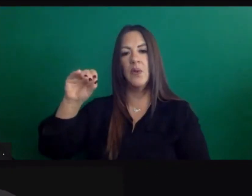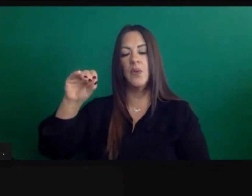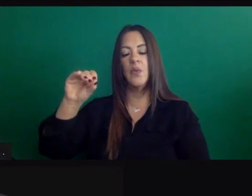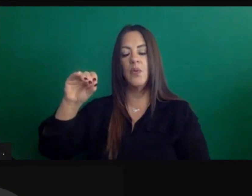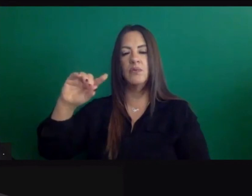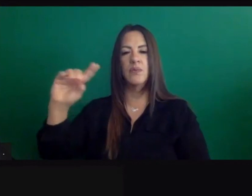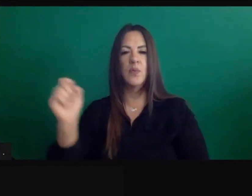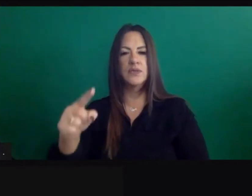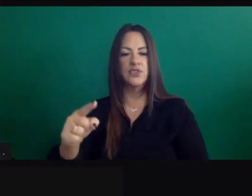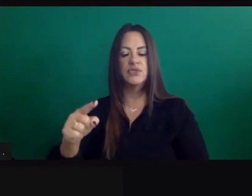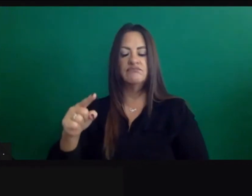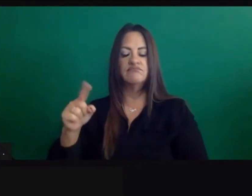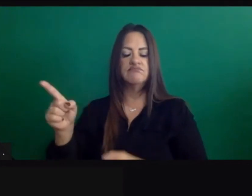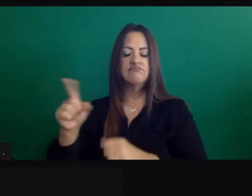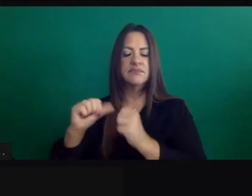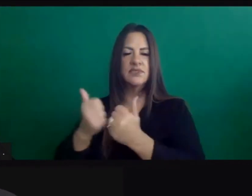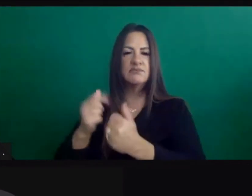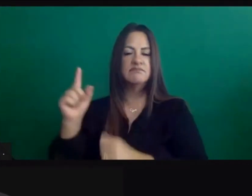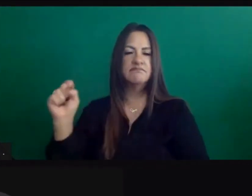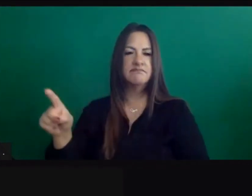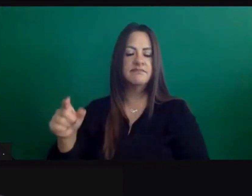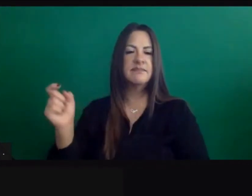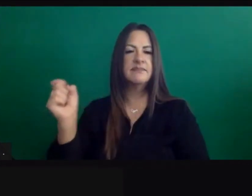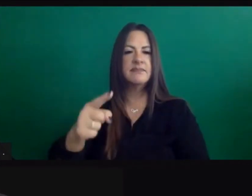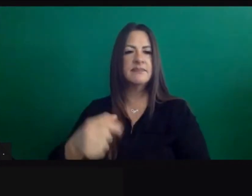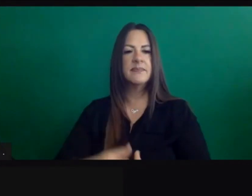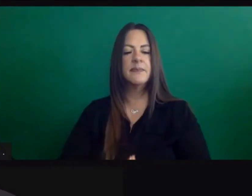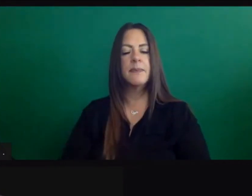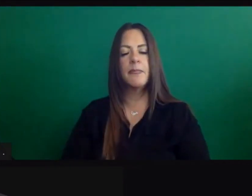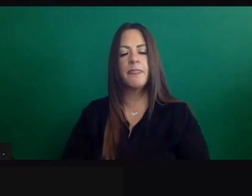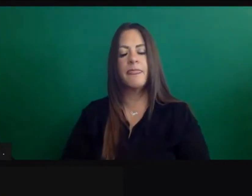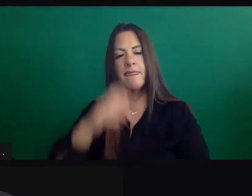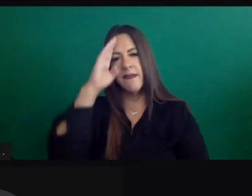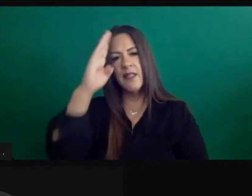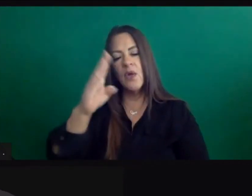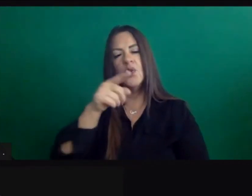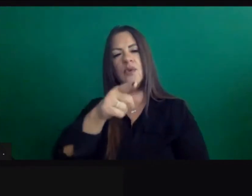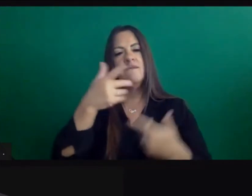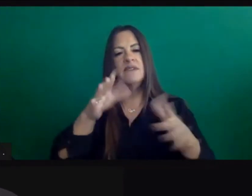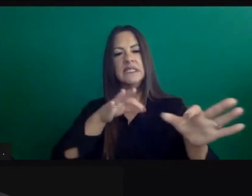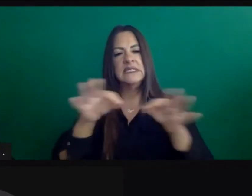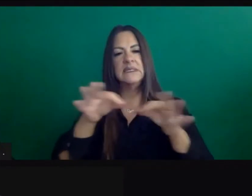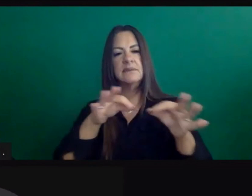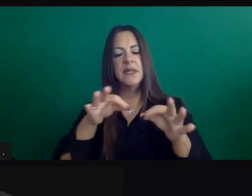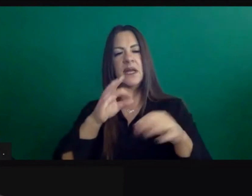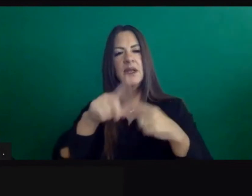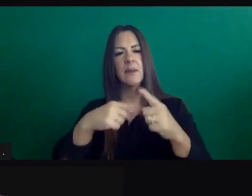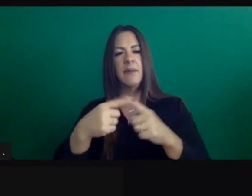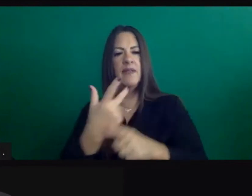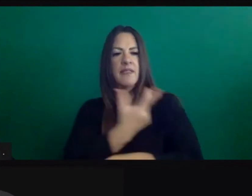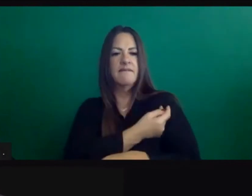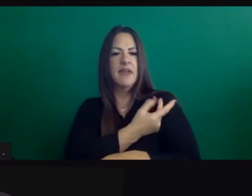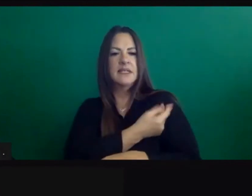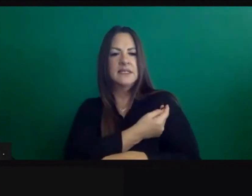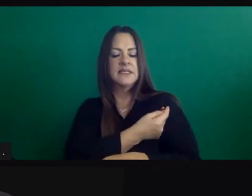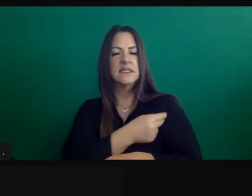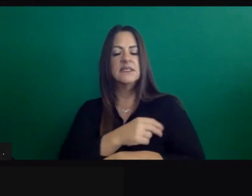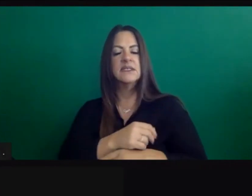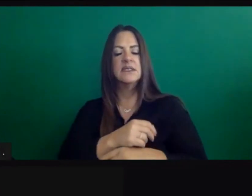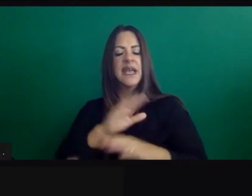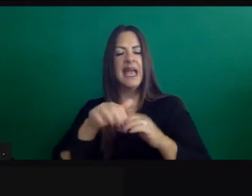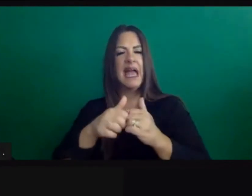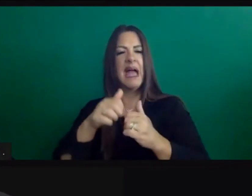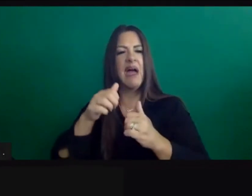Hi, Dr. Ghaly. I'm going to squeeze 2 brief ones in. So you explained a bit about the vaccination allocation